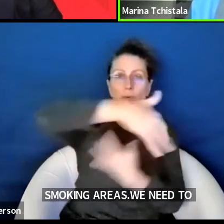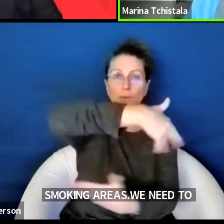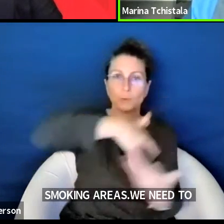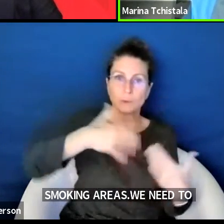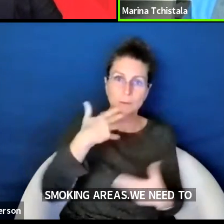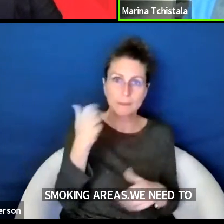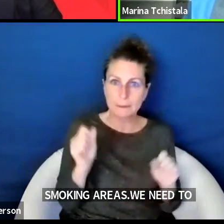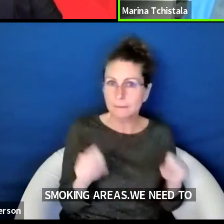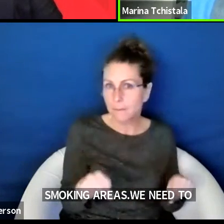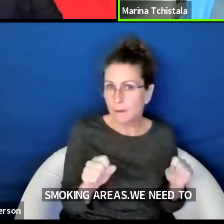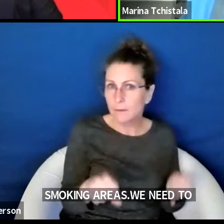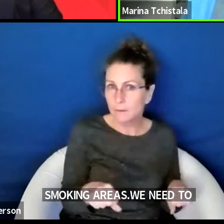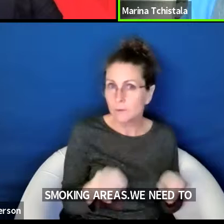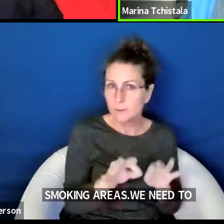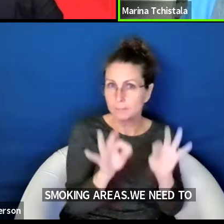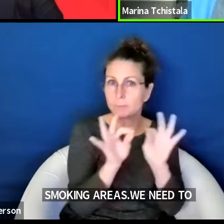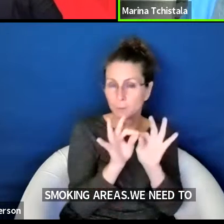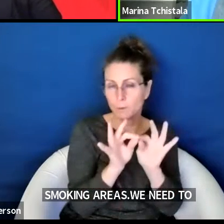can.